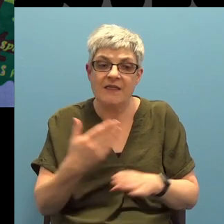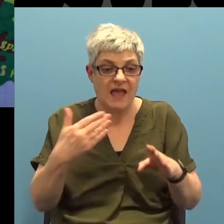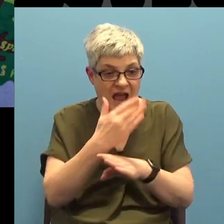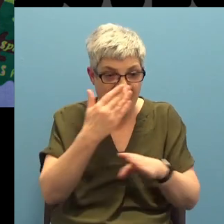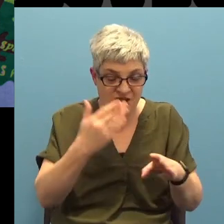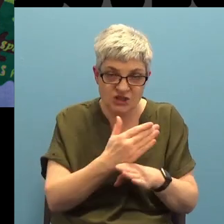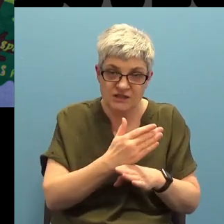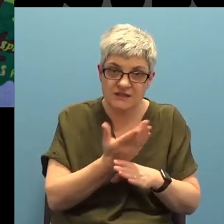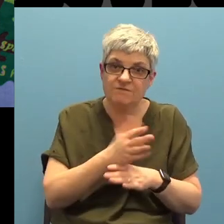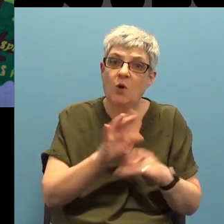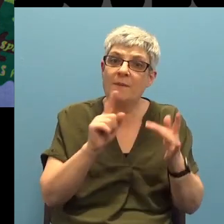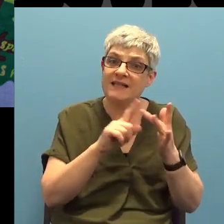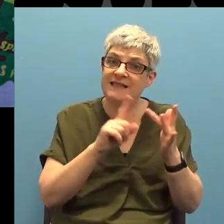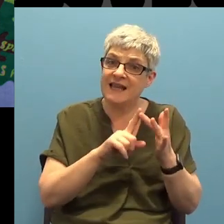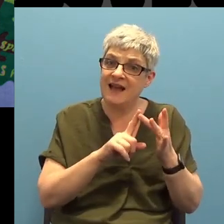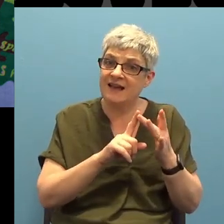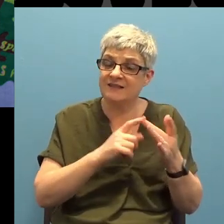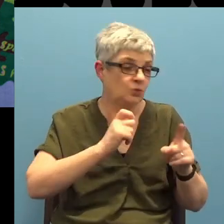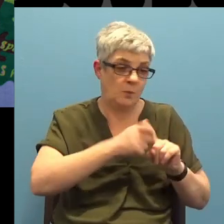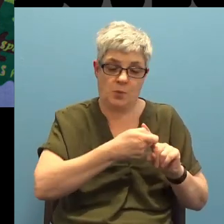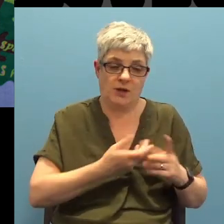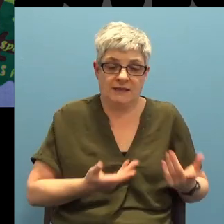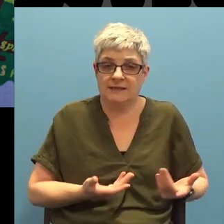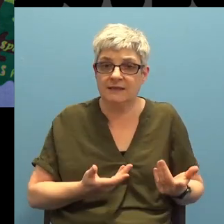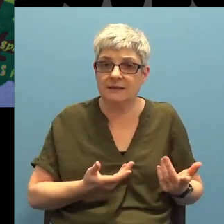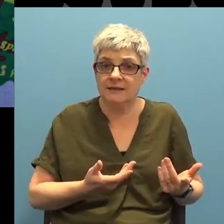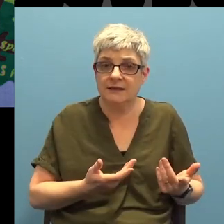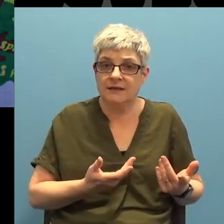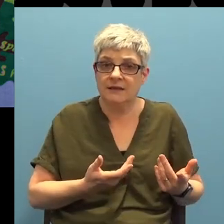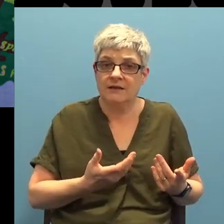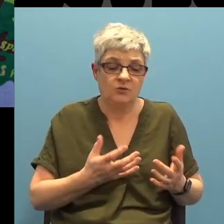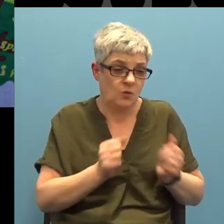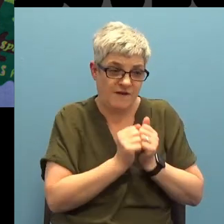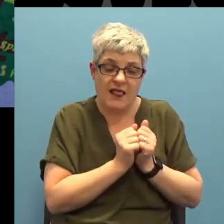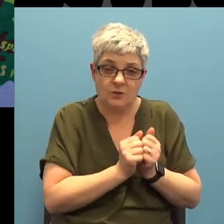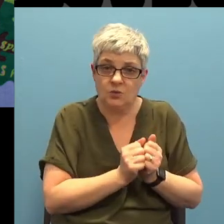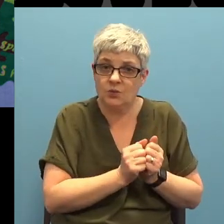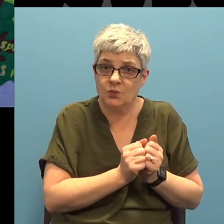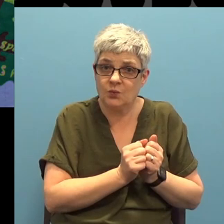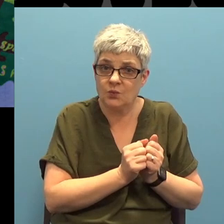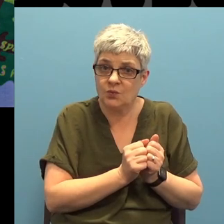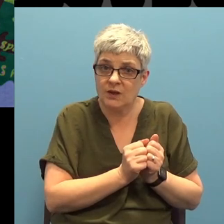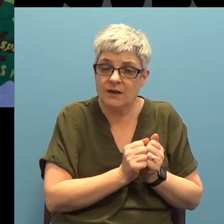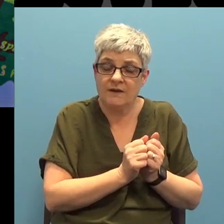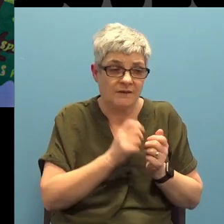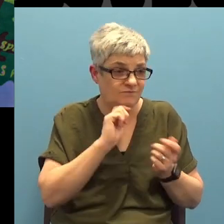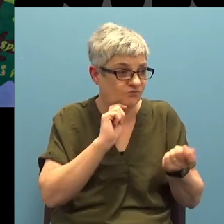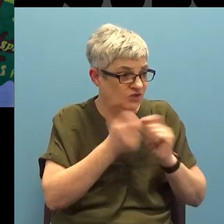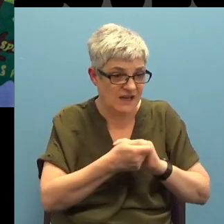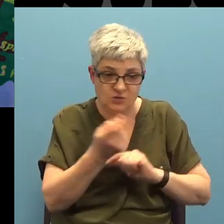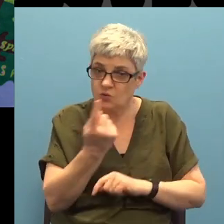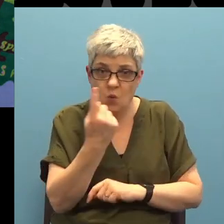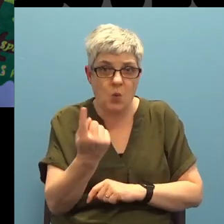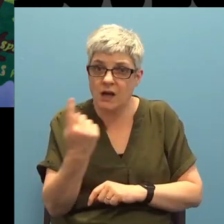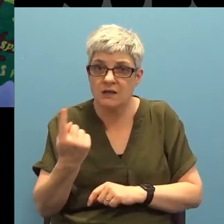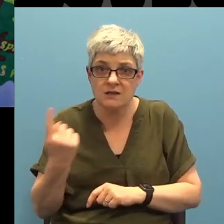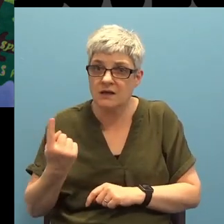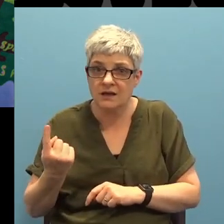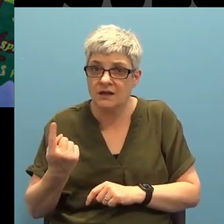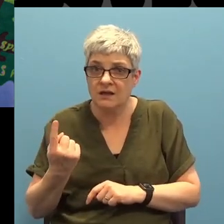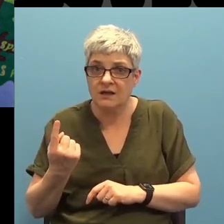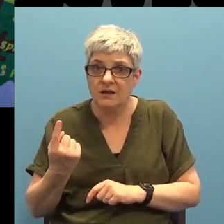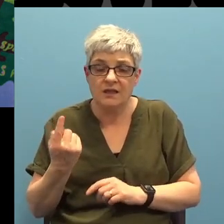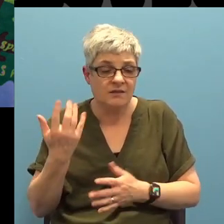describes from Isaiah are pointless. They hold no value. They will change nobody. They will